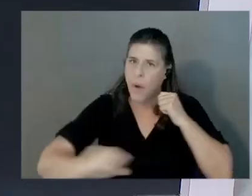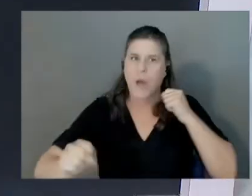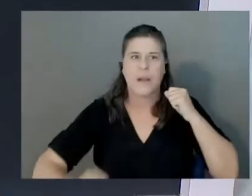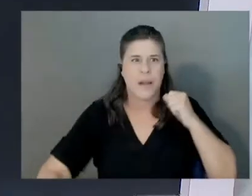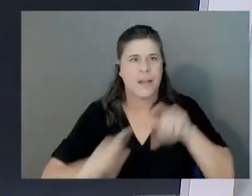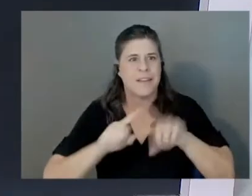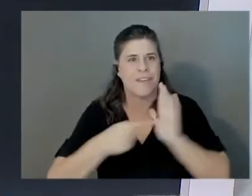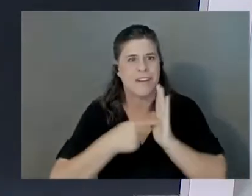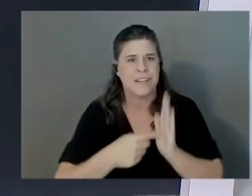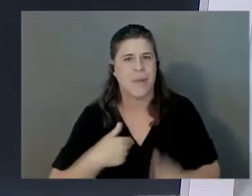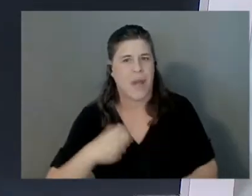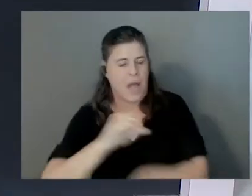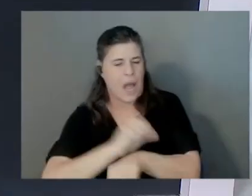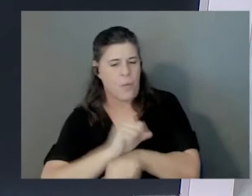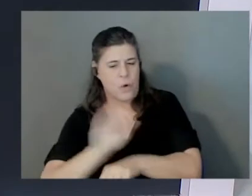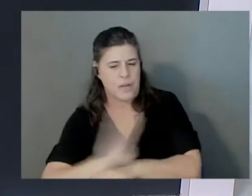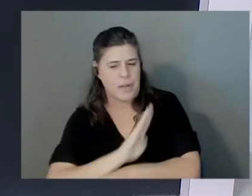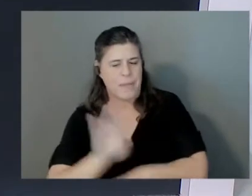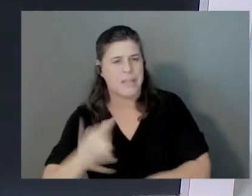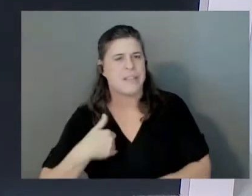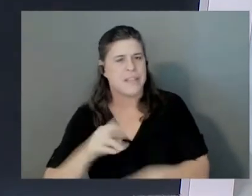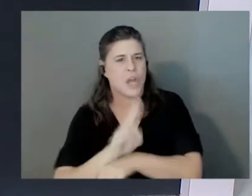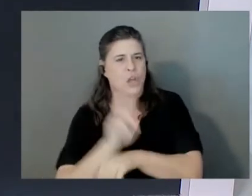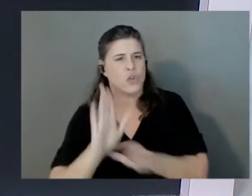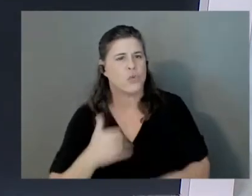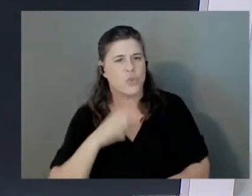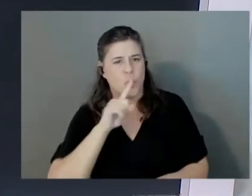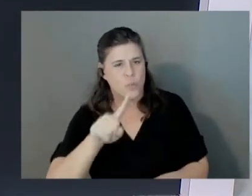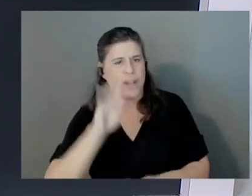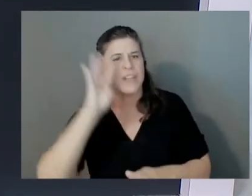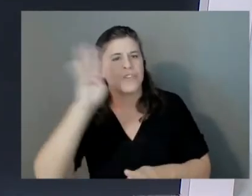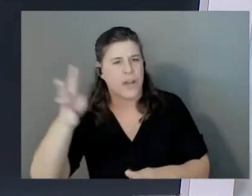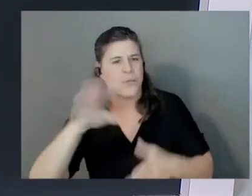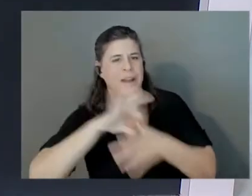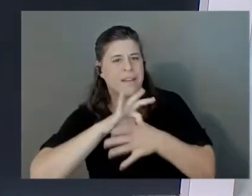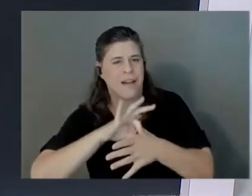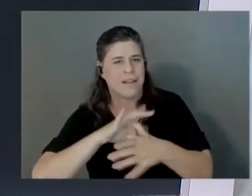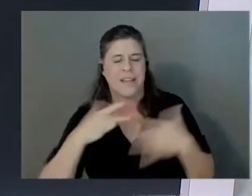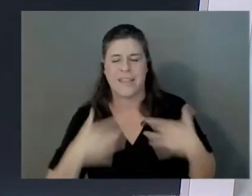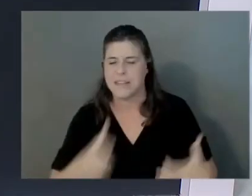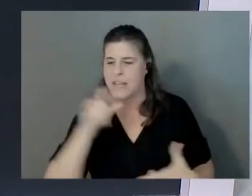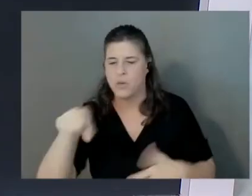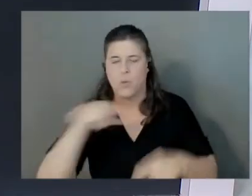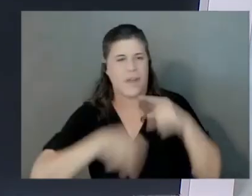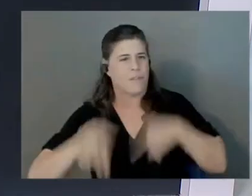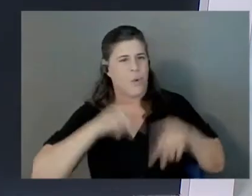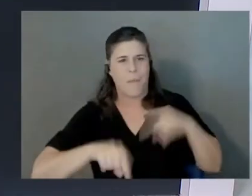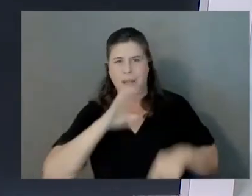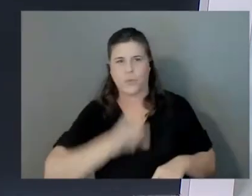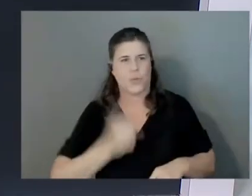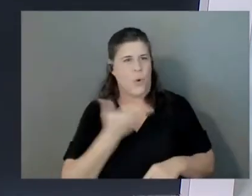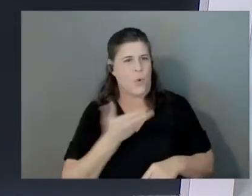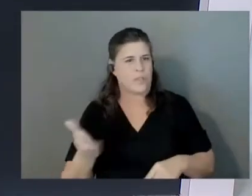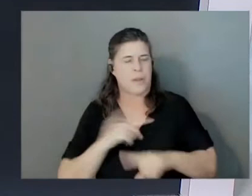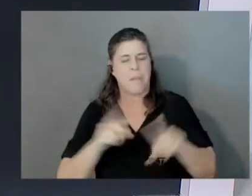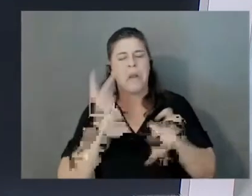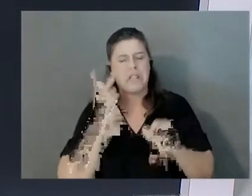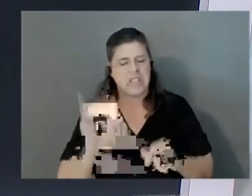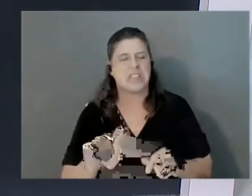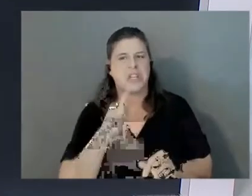I worked in an industry where users generated content, and so they very rarely need to go back to the old stuff. So I could see that being a